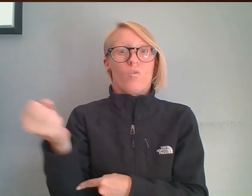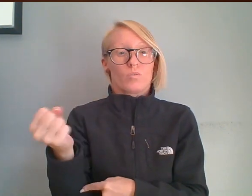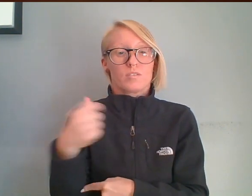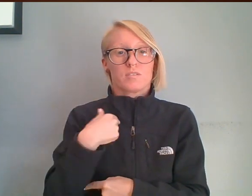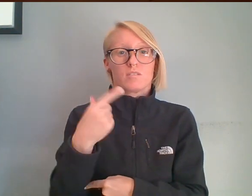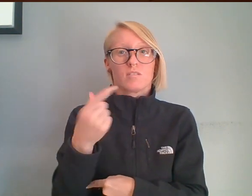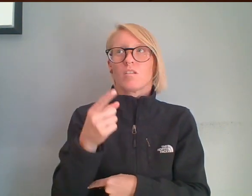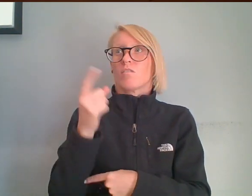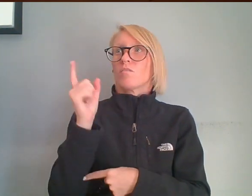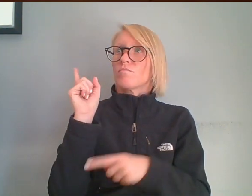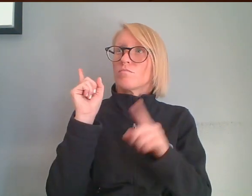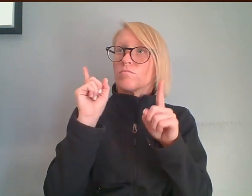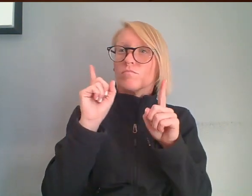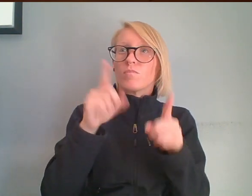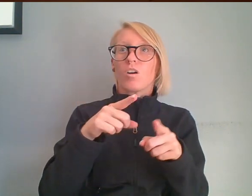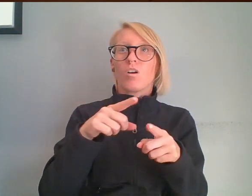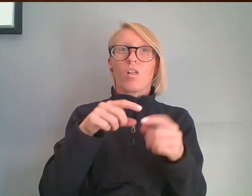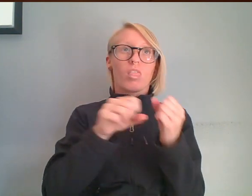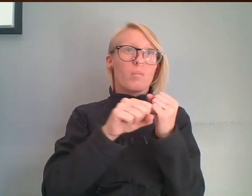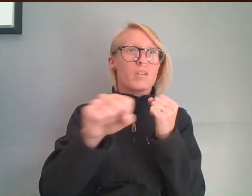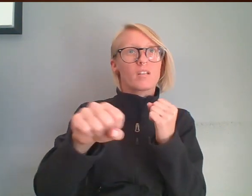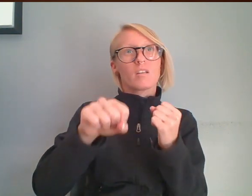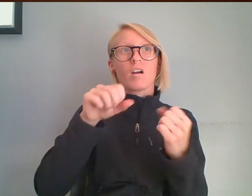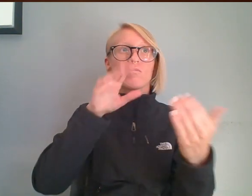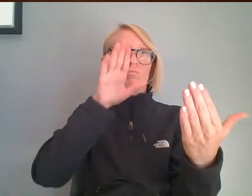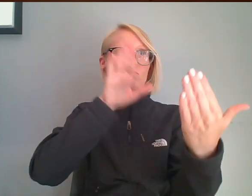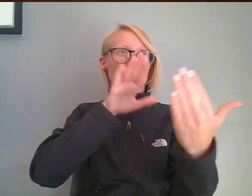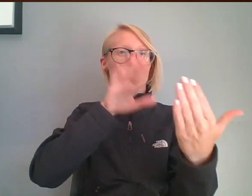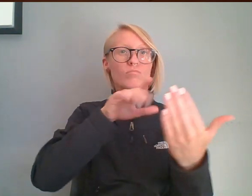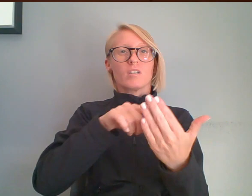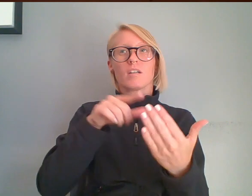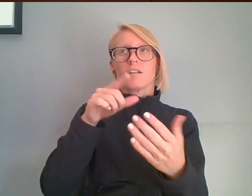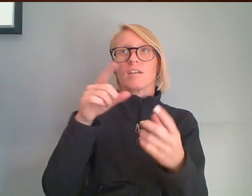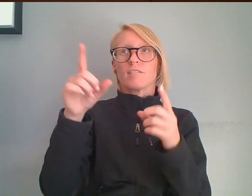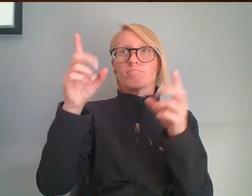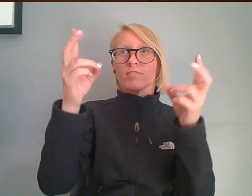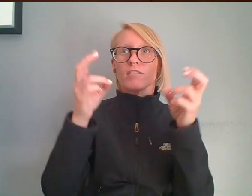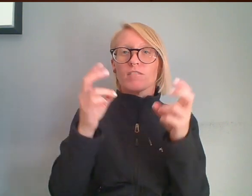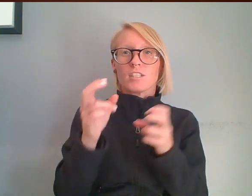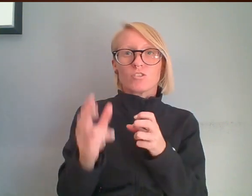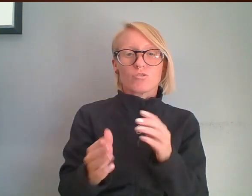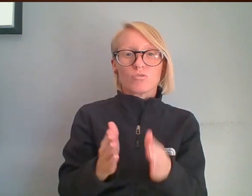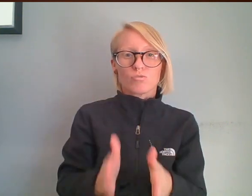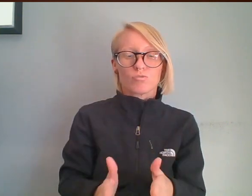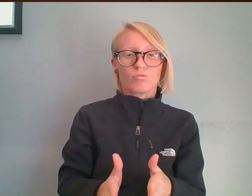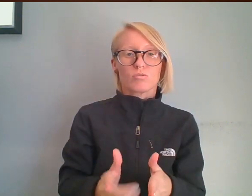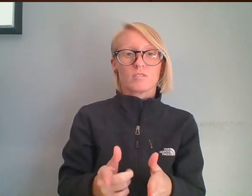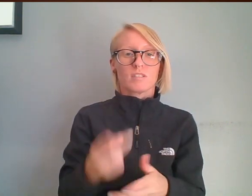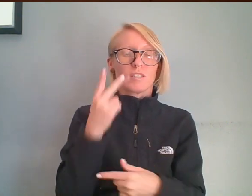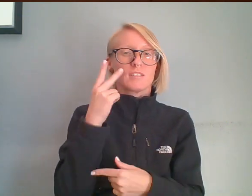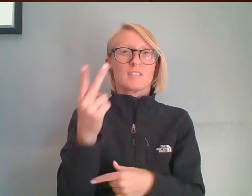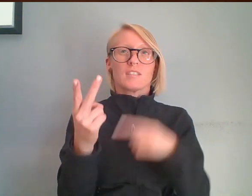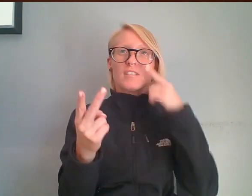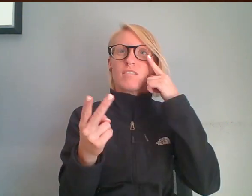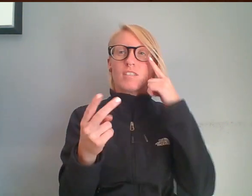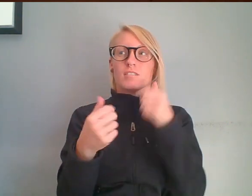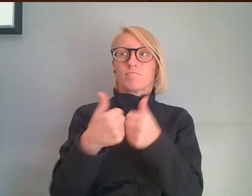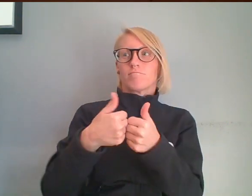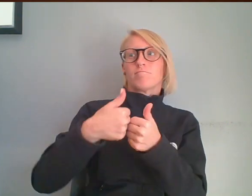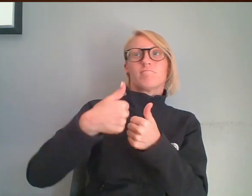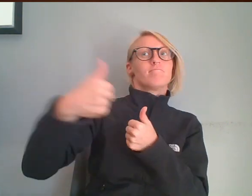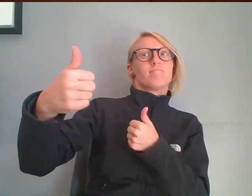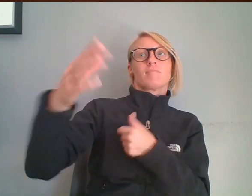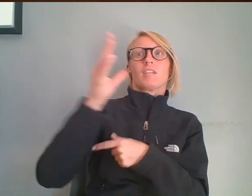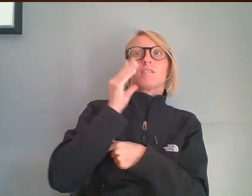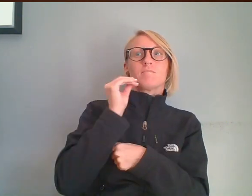front of the media or whatever, investors, they see it as an adversarial experience.